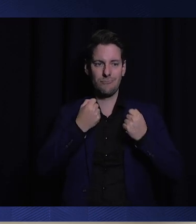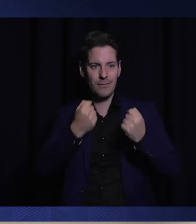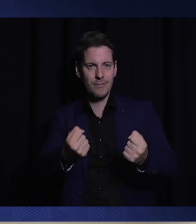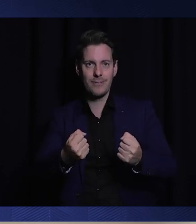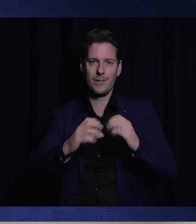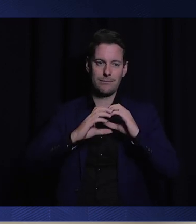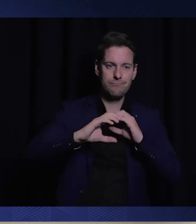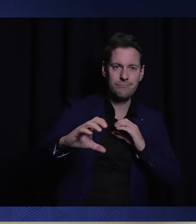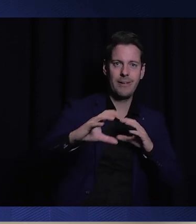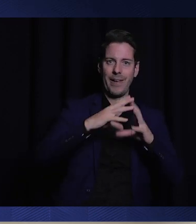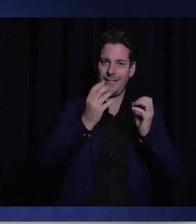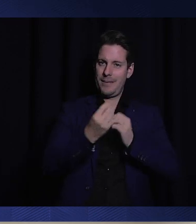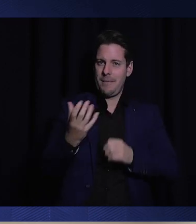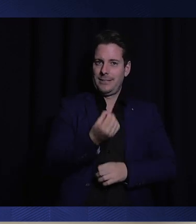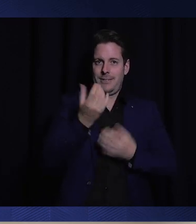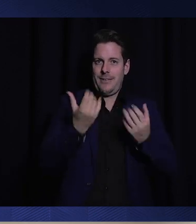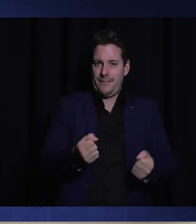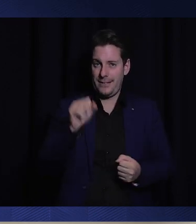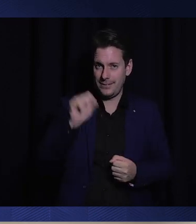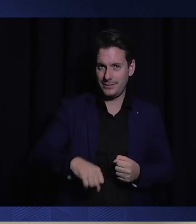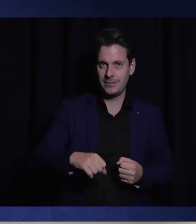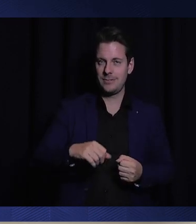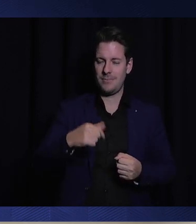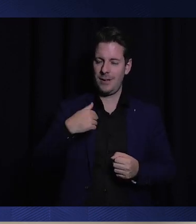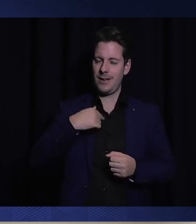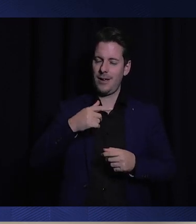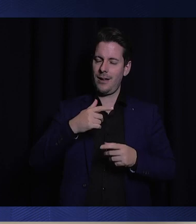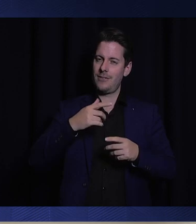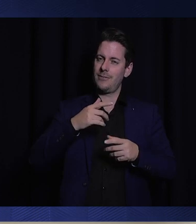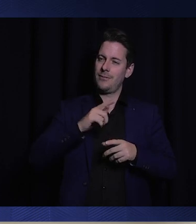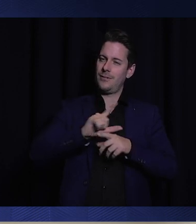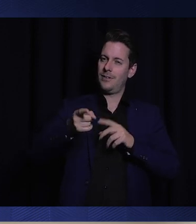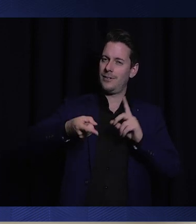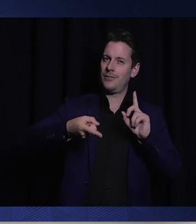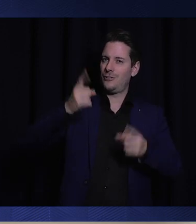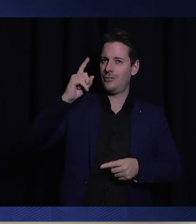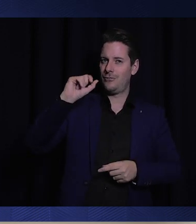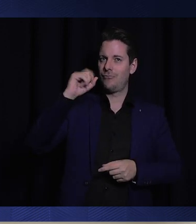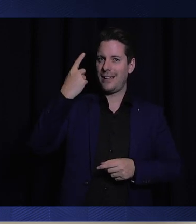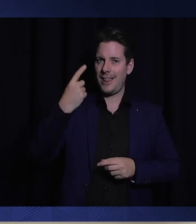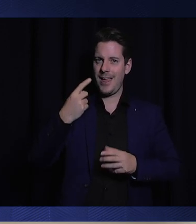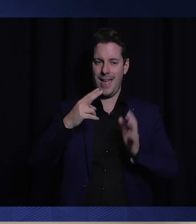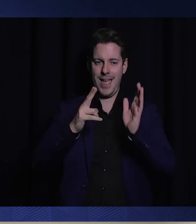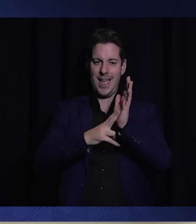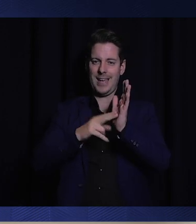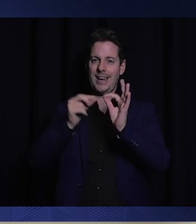to reintroduce these more traditional ecosystem-based approaches? Thank you.